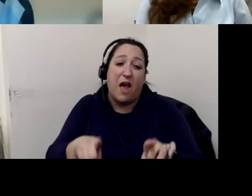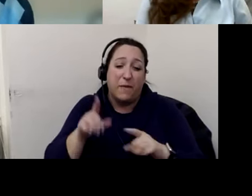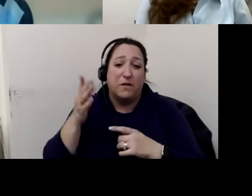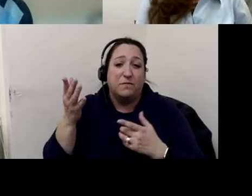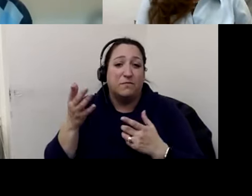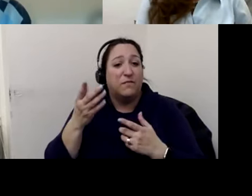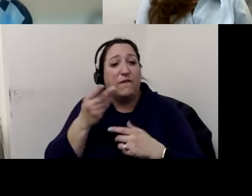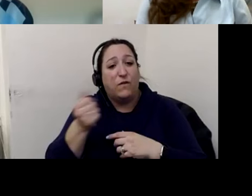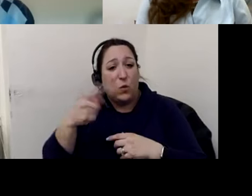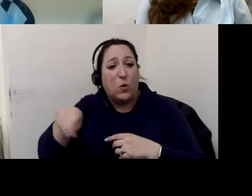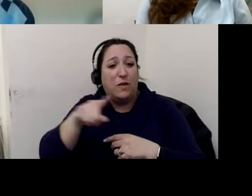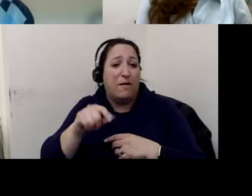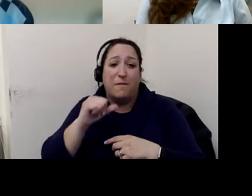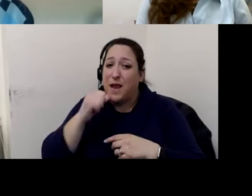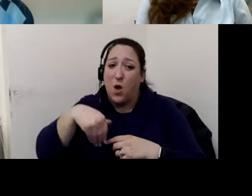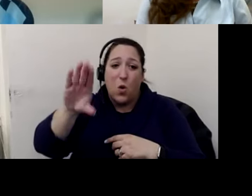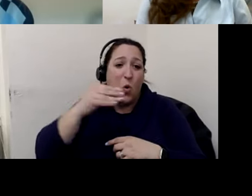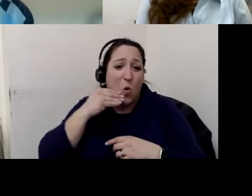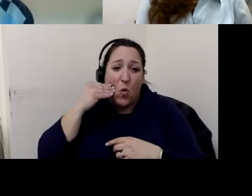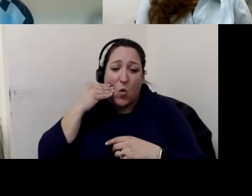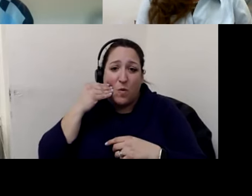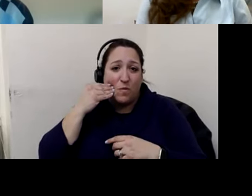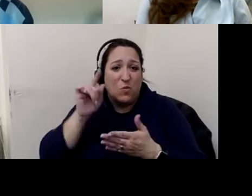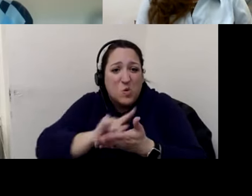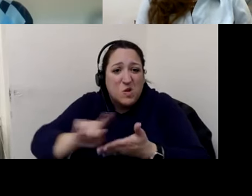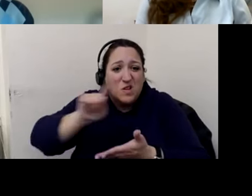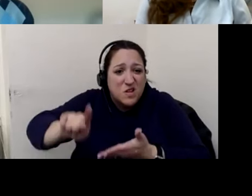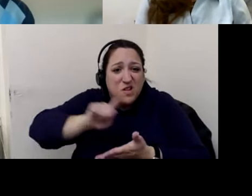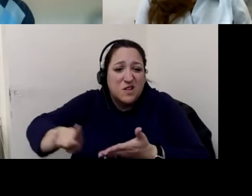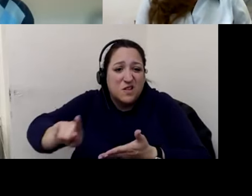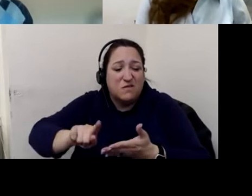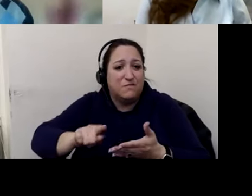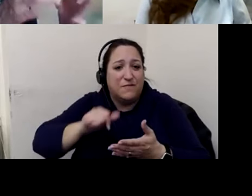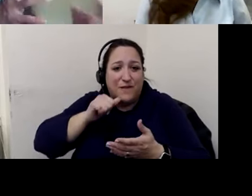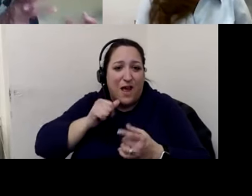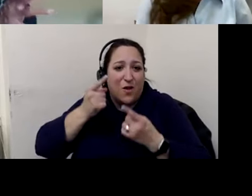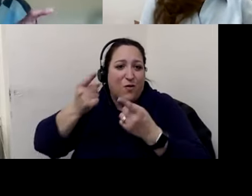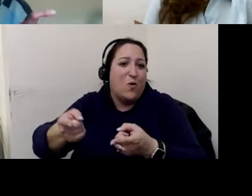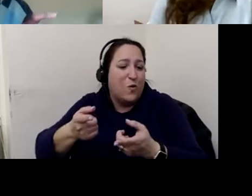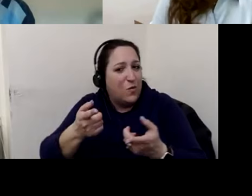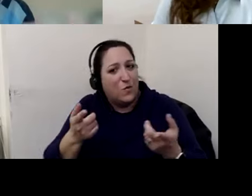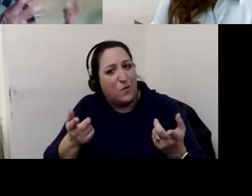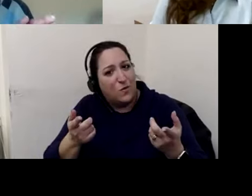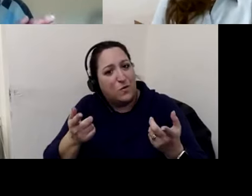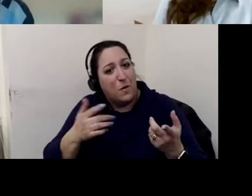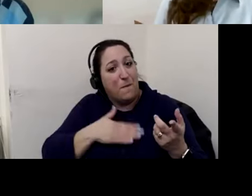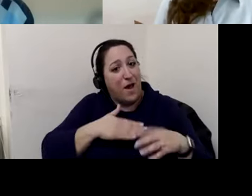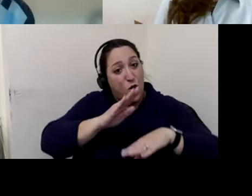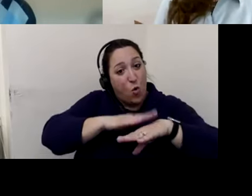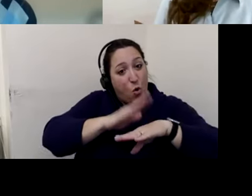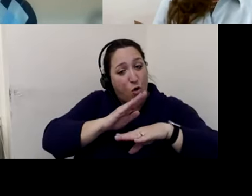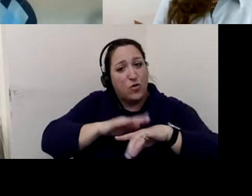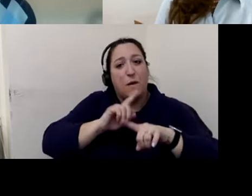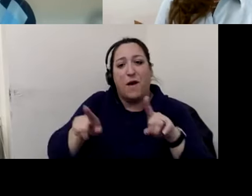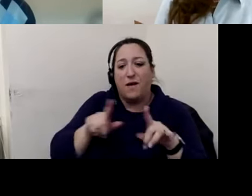a couple of them did not go home for weeks on end. While those are my cautions, I